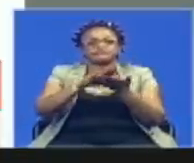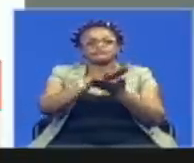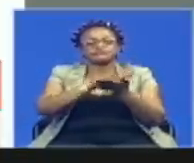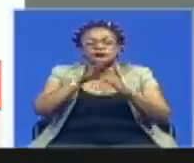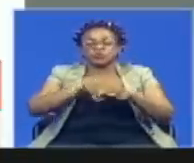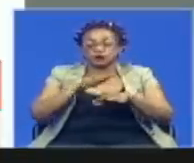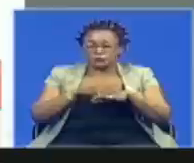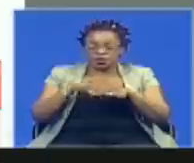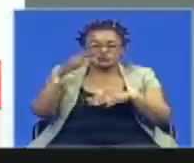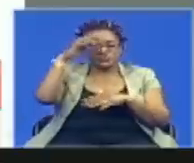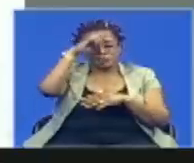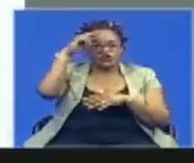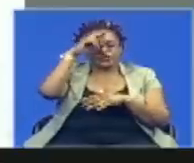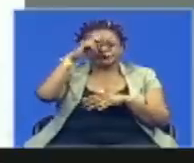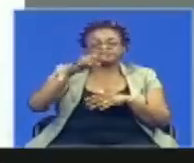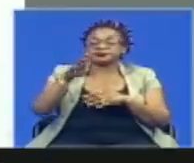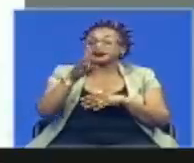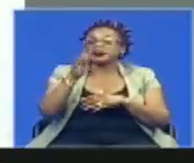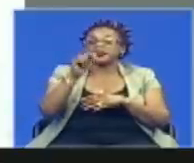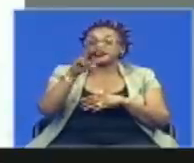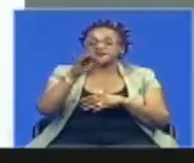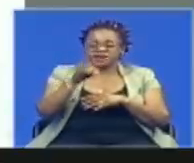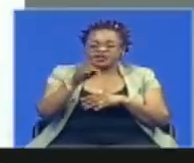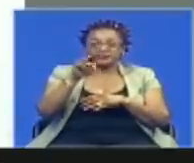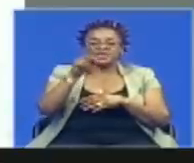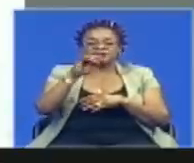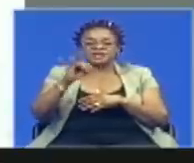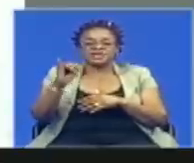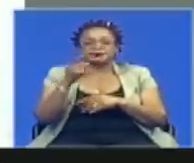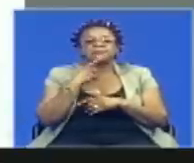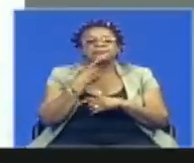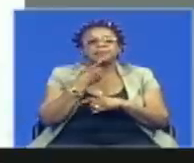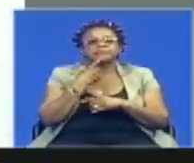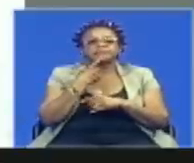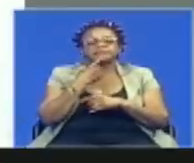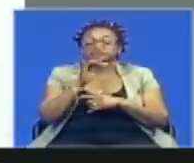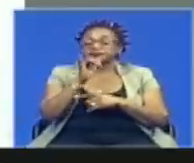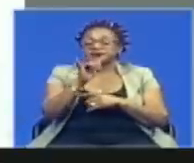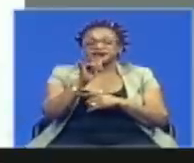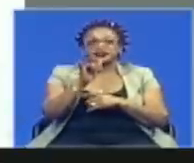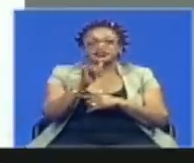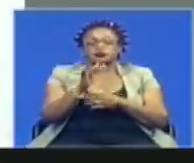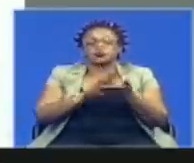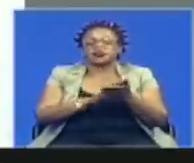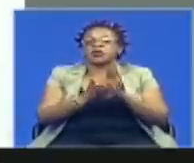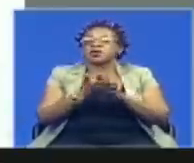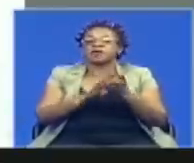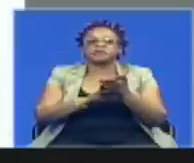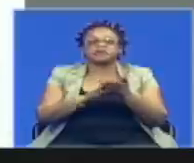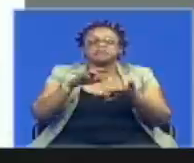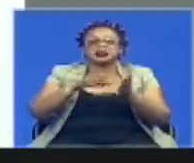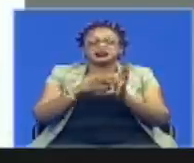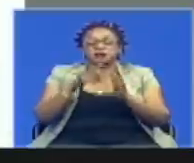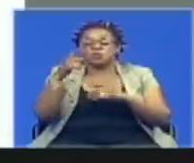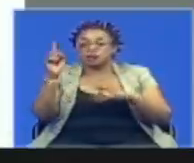theory. And Dr. David Ndi, who's a NASA strategist, full disclosure, says that game theory deals mostly with non-zero-sum, meaning win-win